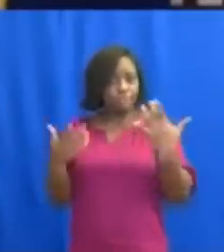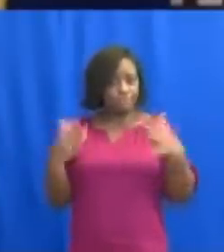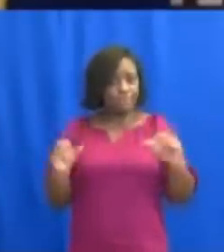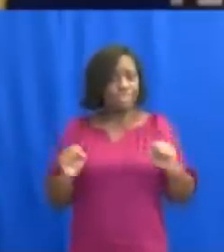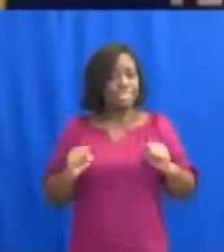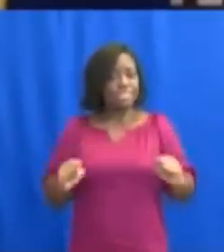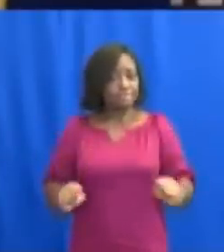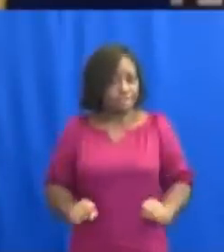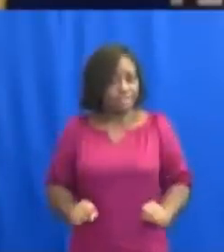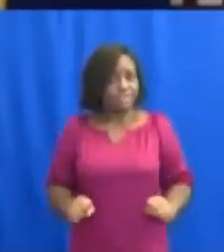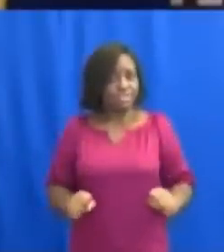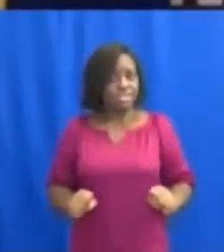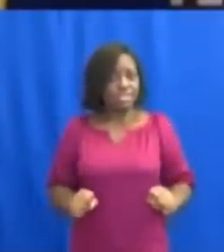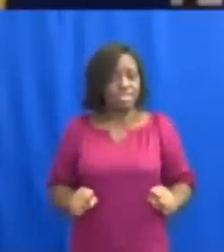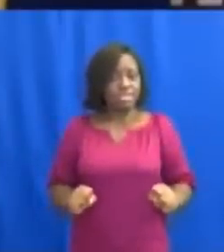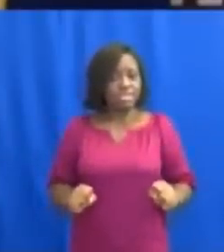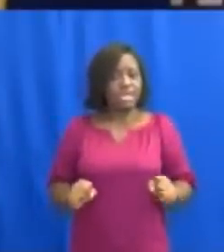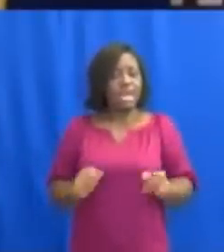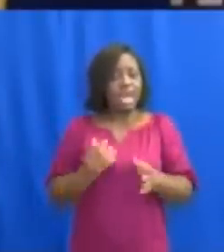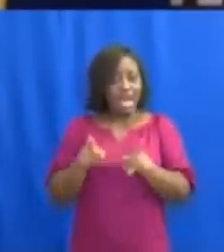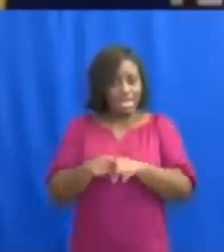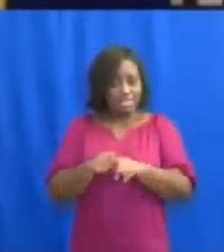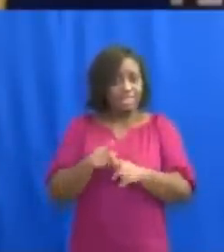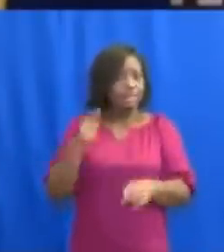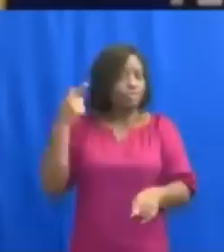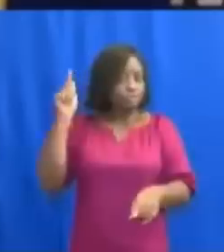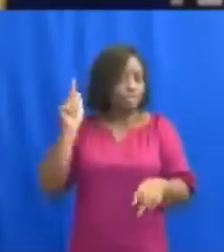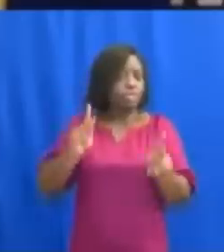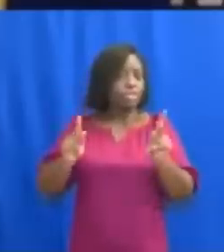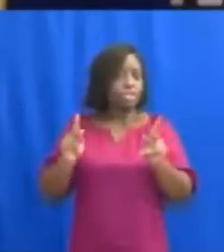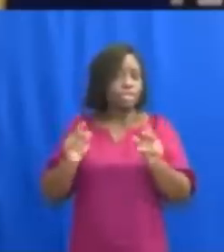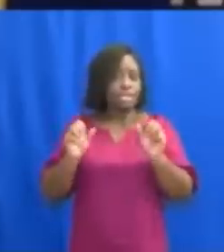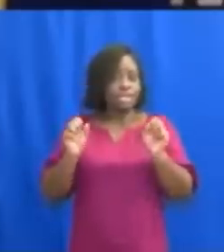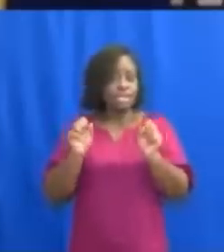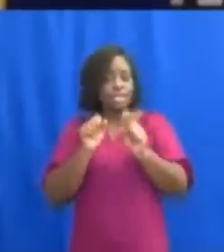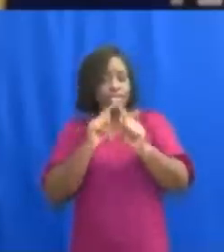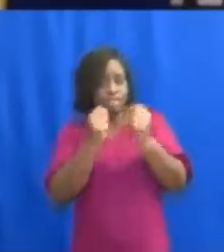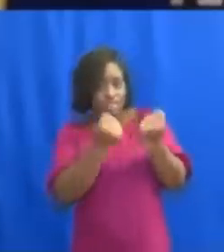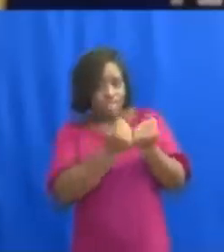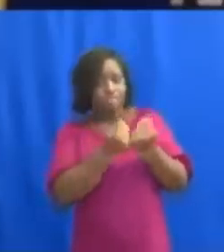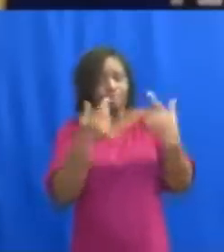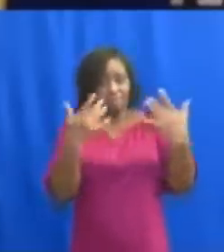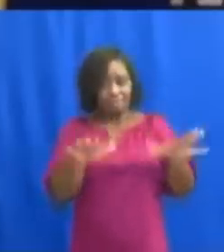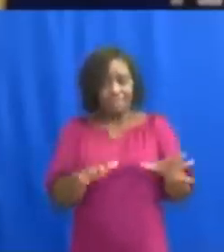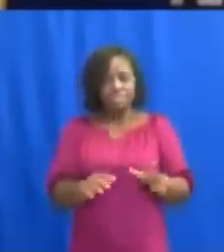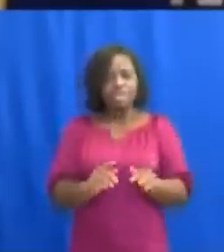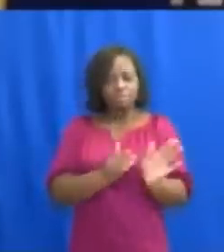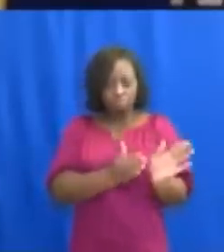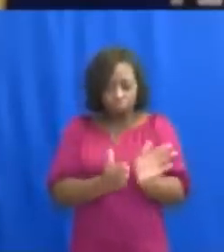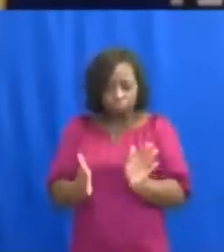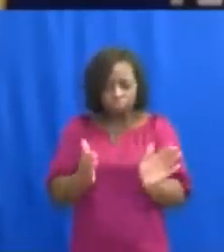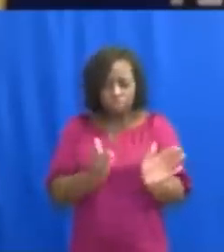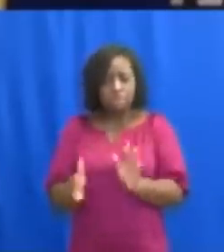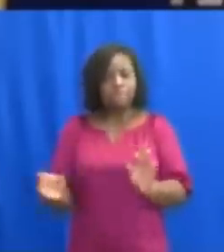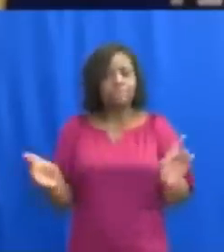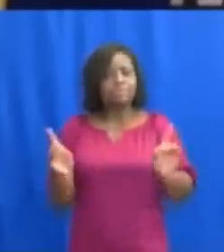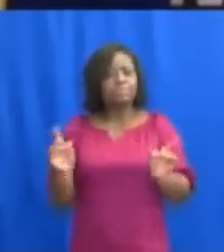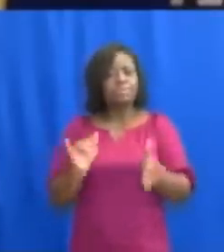edikan sɛnea green track for ayɛ na nhyehyɛeɛ a yɛayɛ ɛne